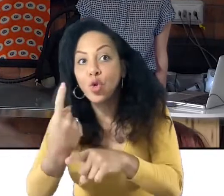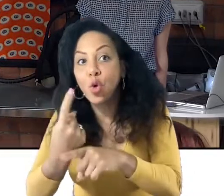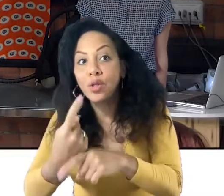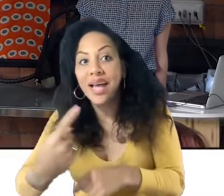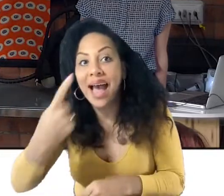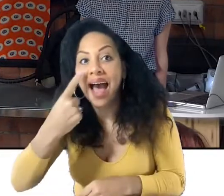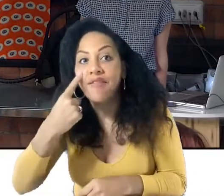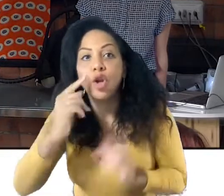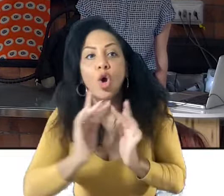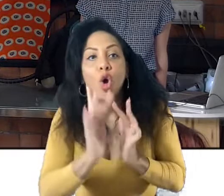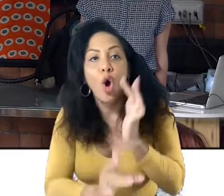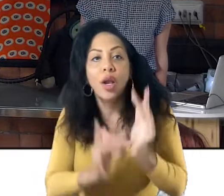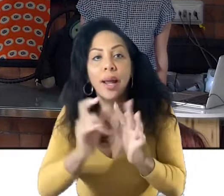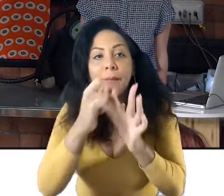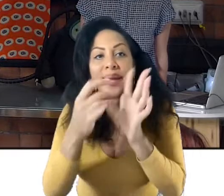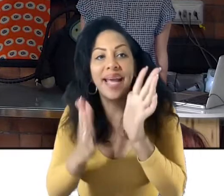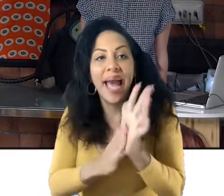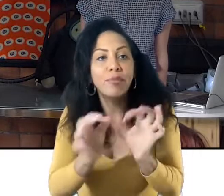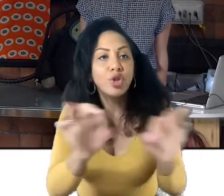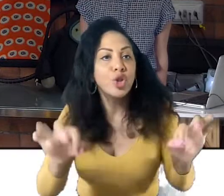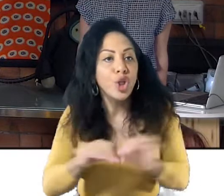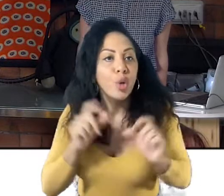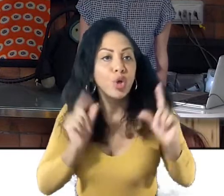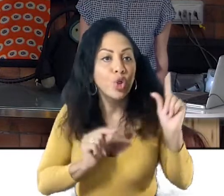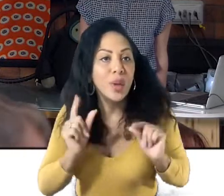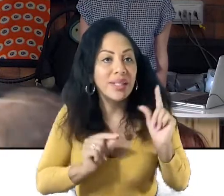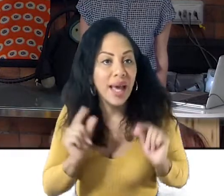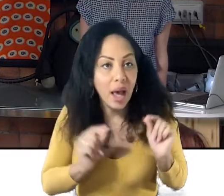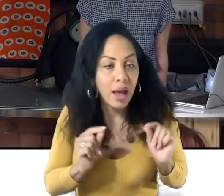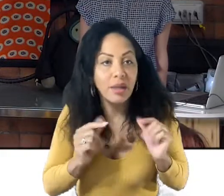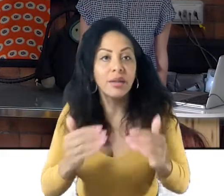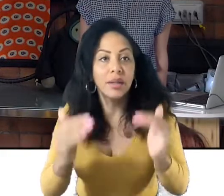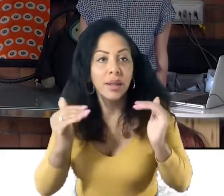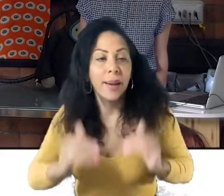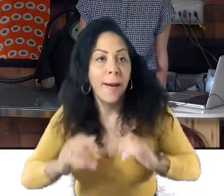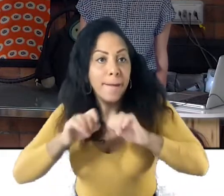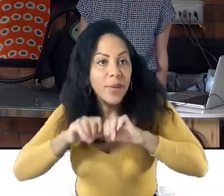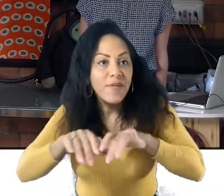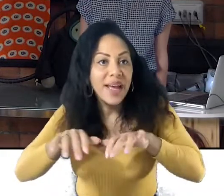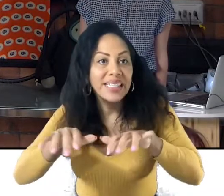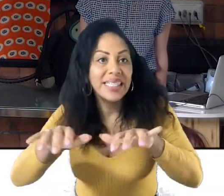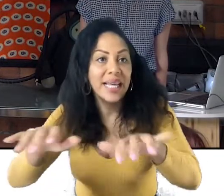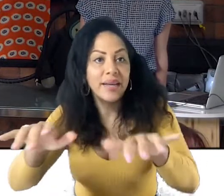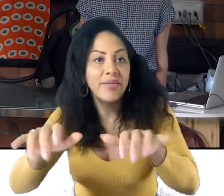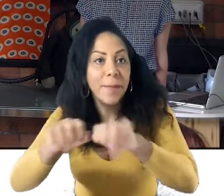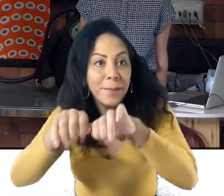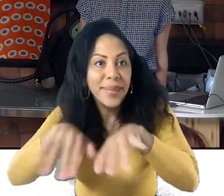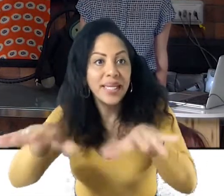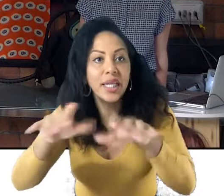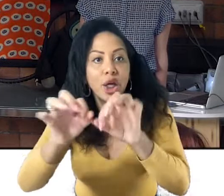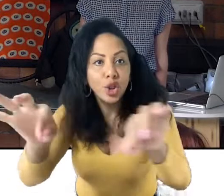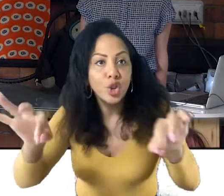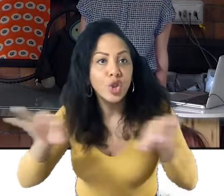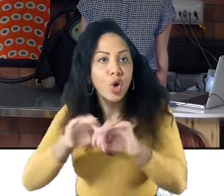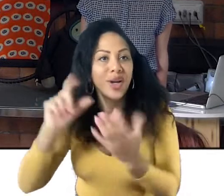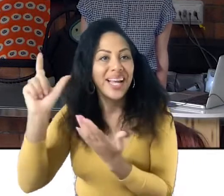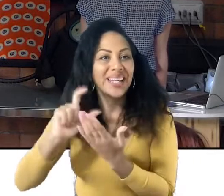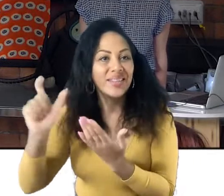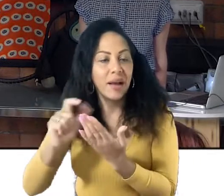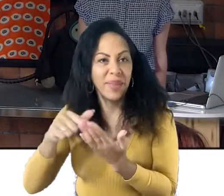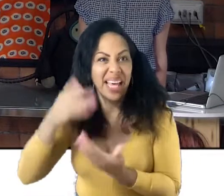watershed.co.uk/studio, PM Studio UK on Twitter, and Pervasive Media Studio on Instagram. Okay, that was the speech bit